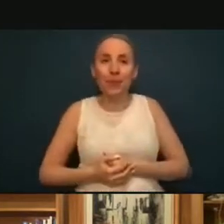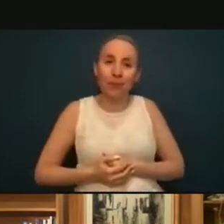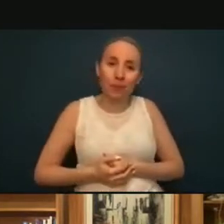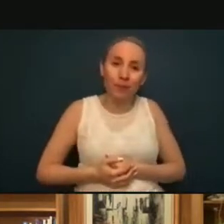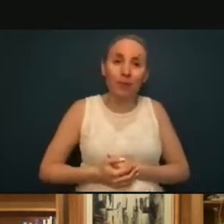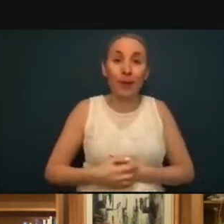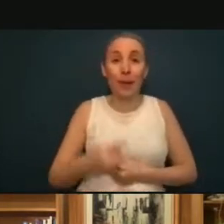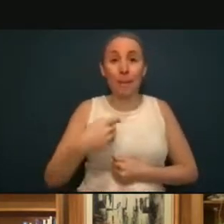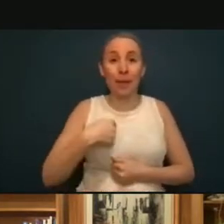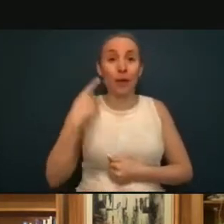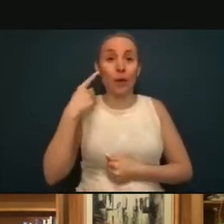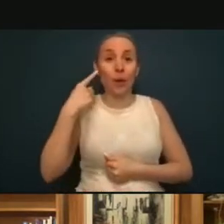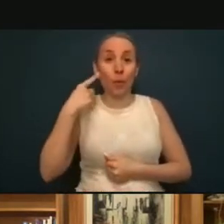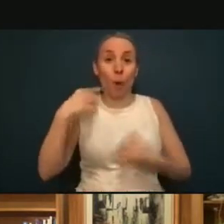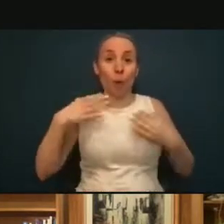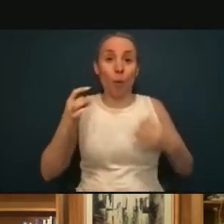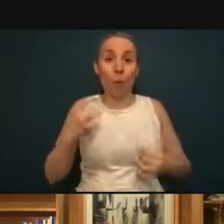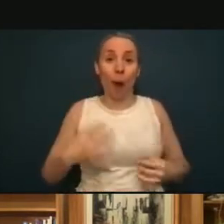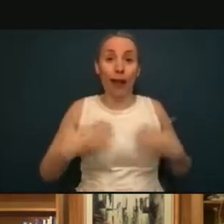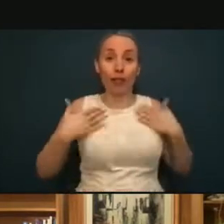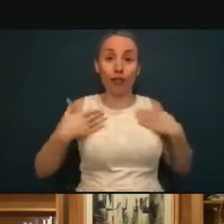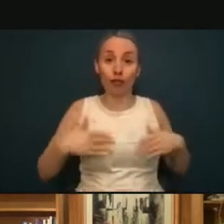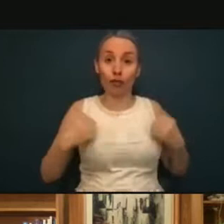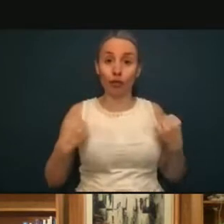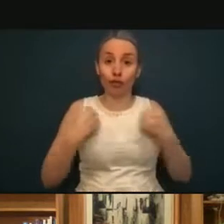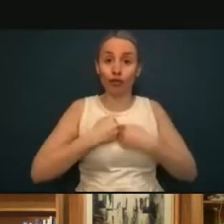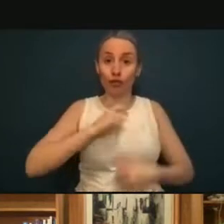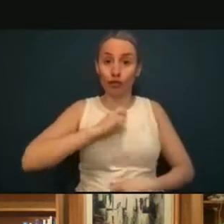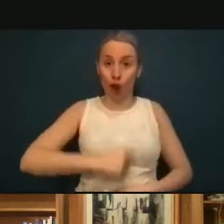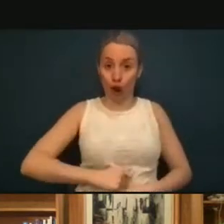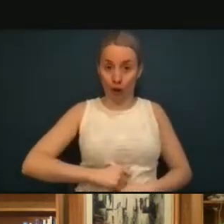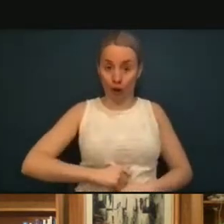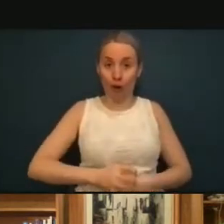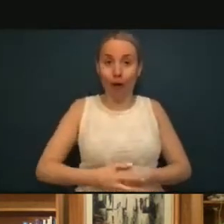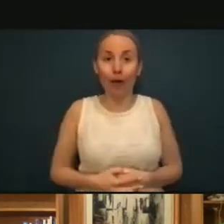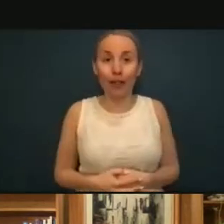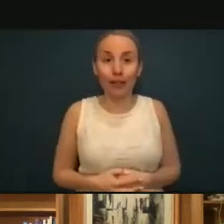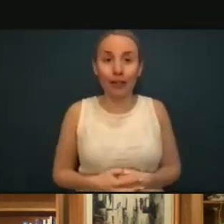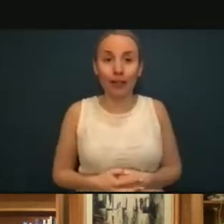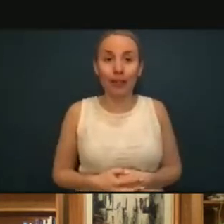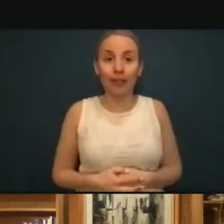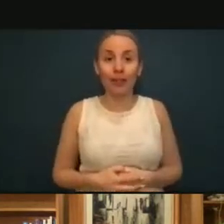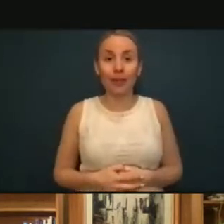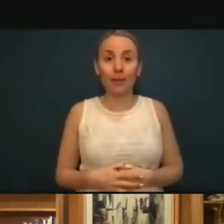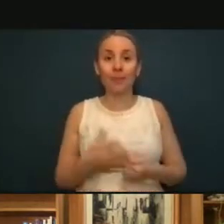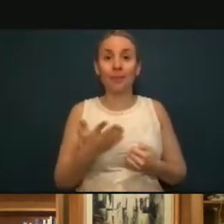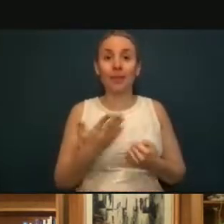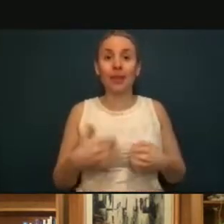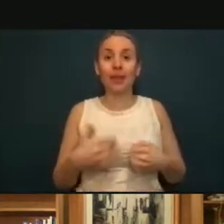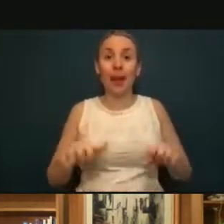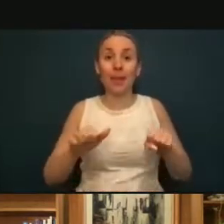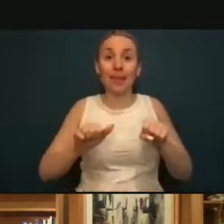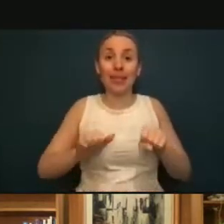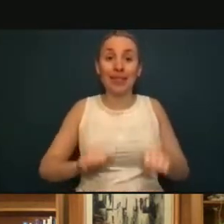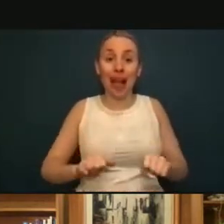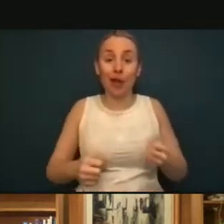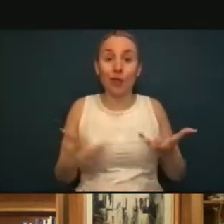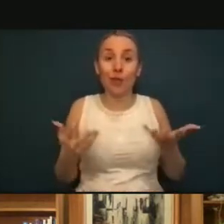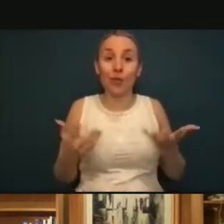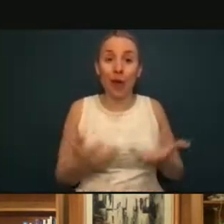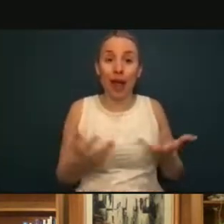white shirt. I am sit front of the pianoforte because it's